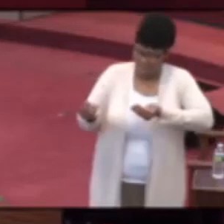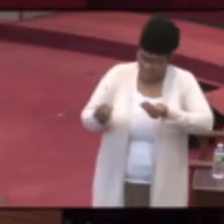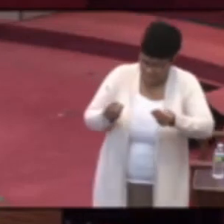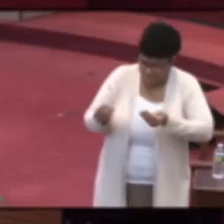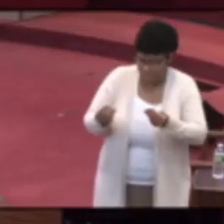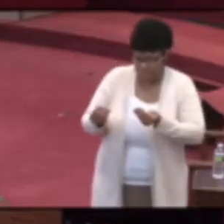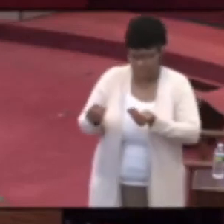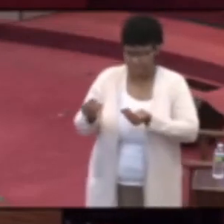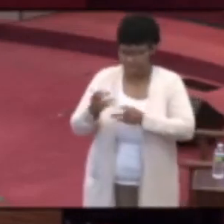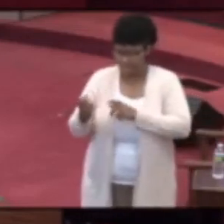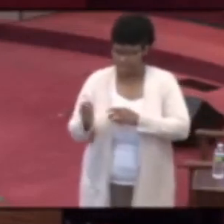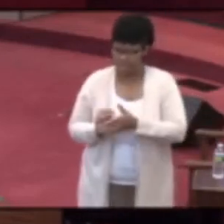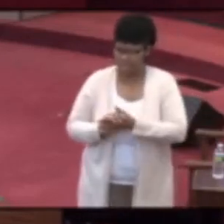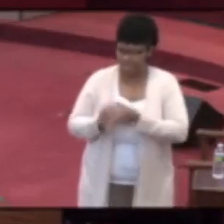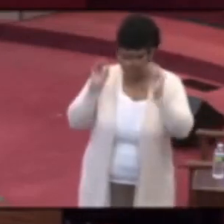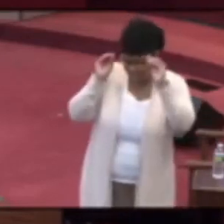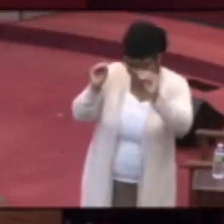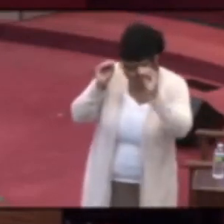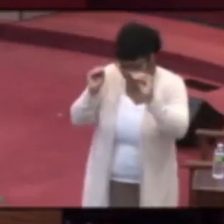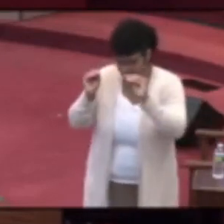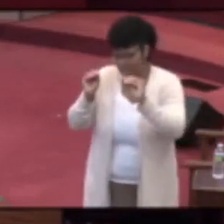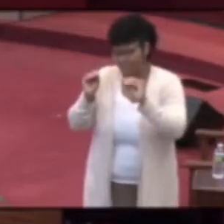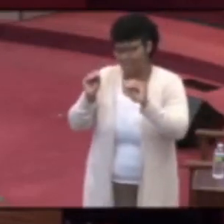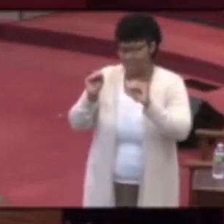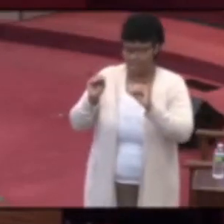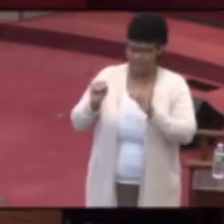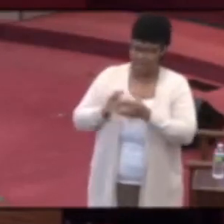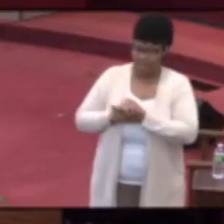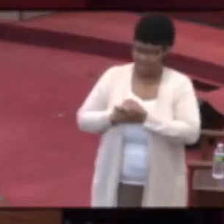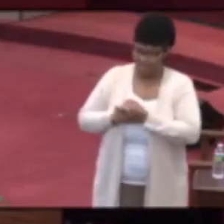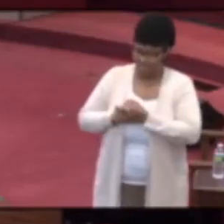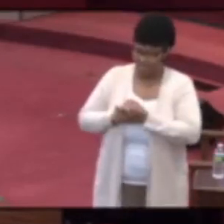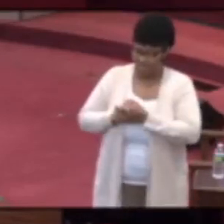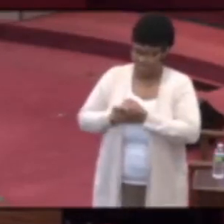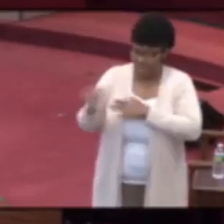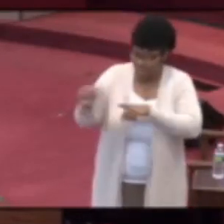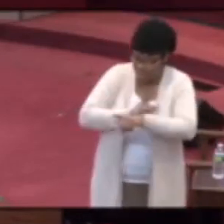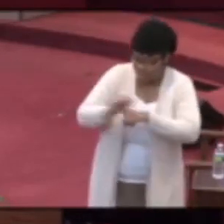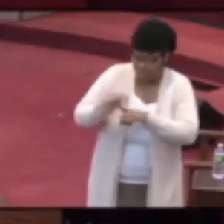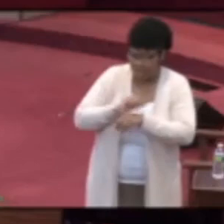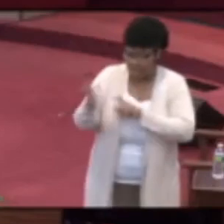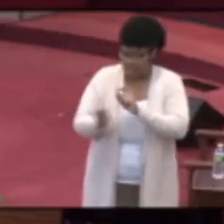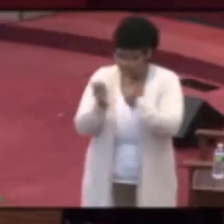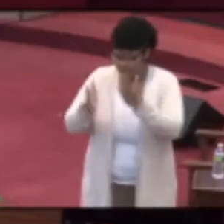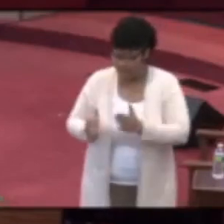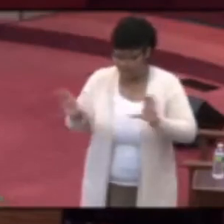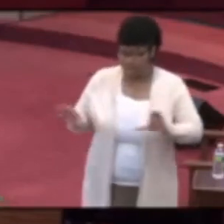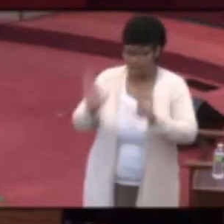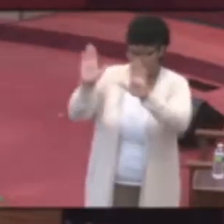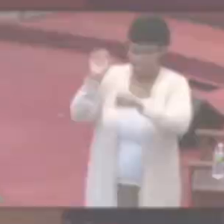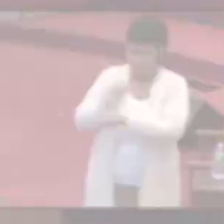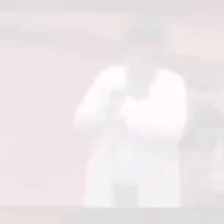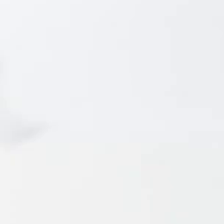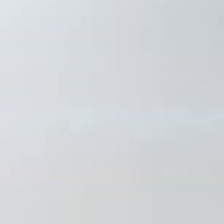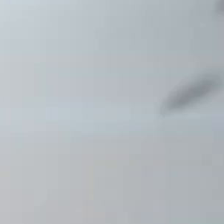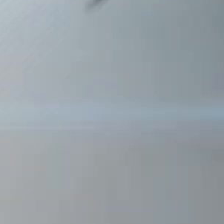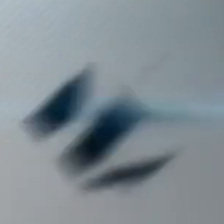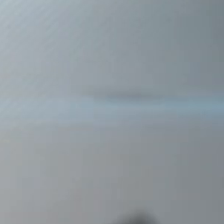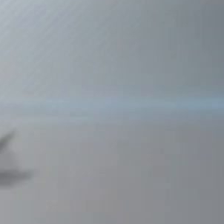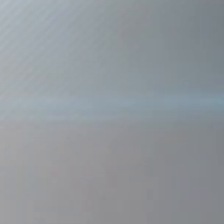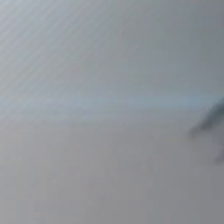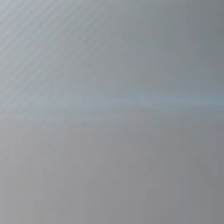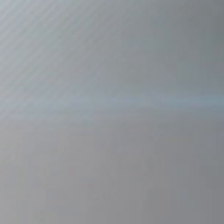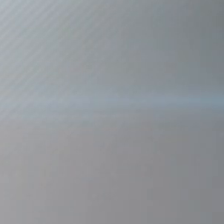around a traitor and dispense message to a traitor and work miracles in front of a traitor